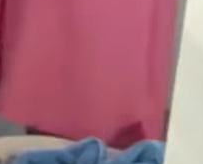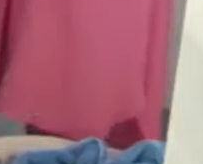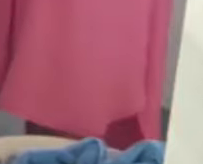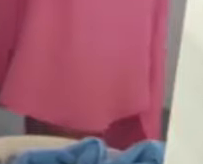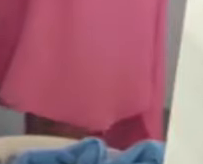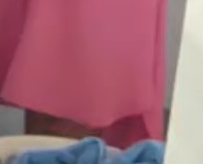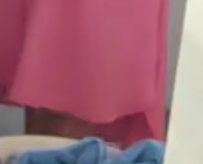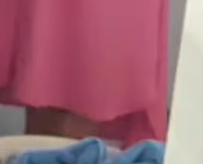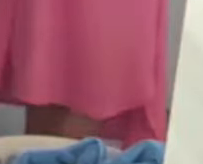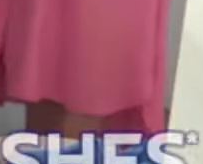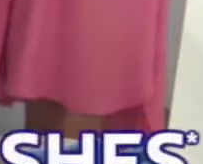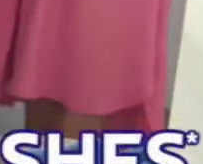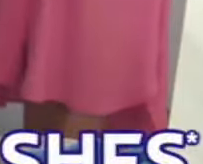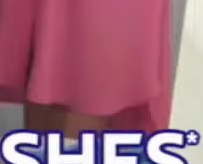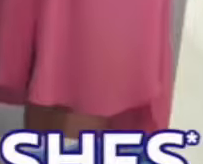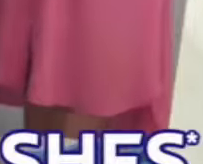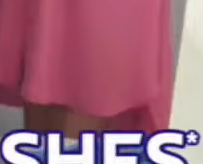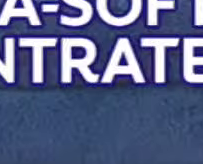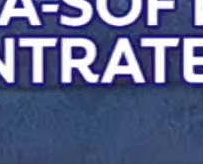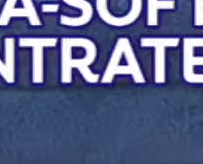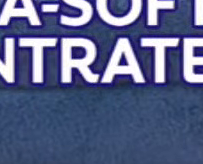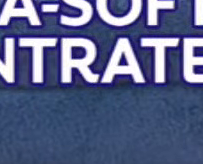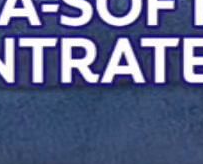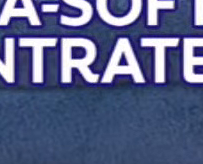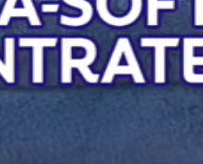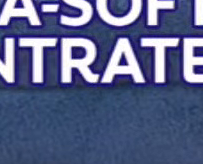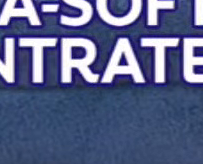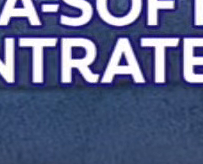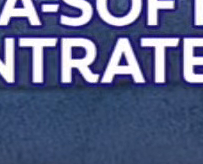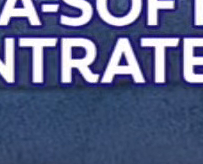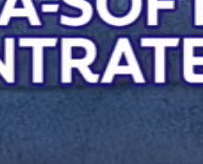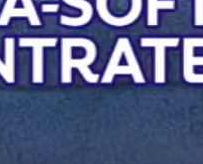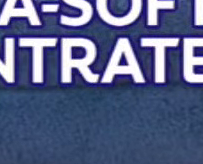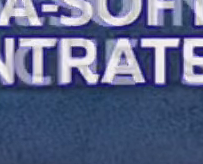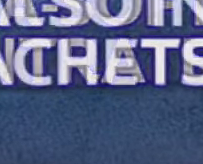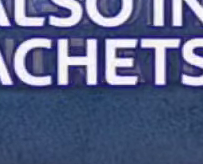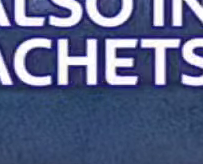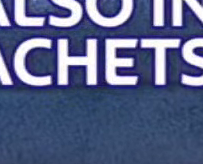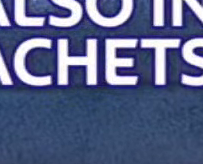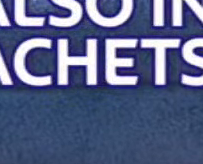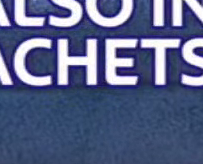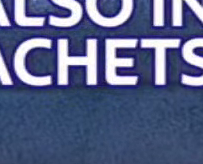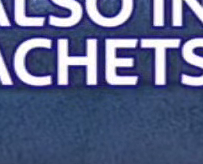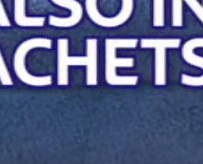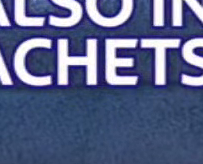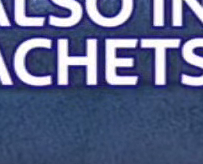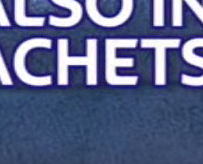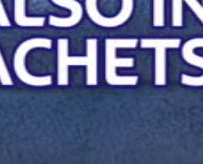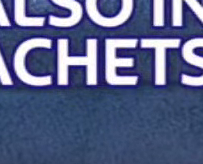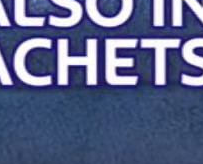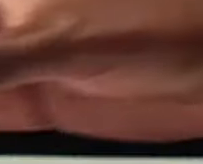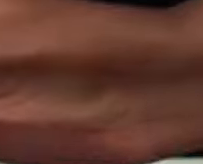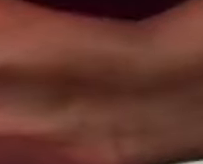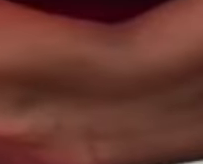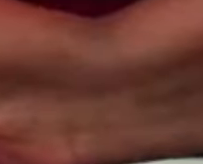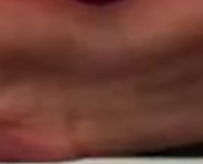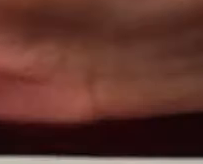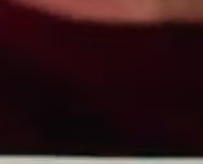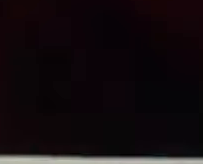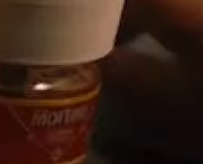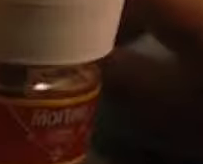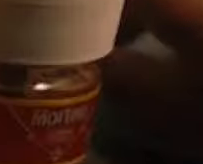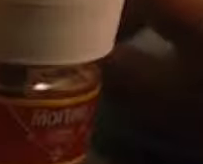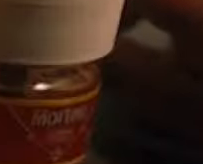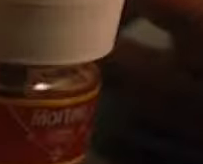3, one bottle gives you 40 washes. You stay soft, I concentrate. Also available in convenience sachets. Doom